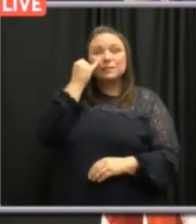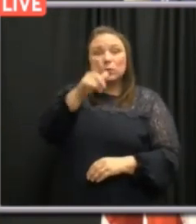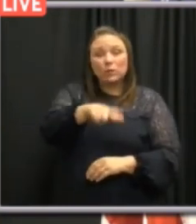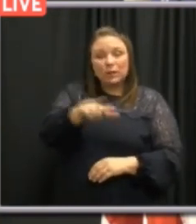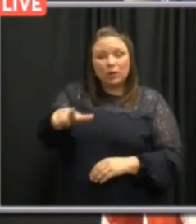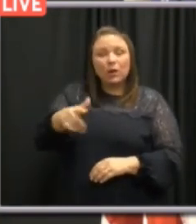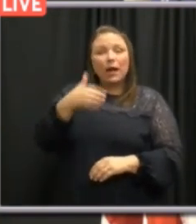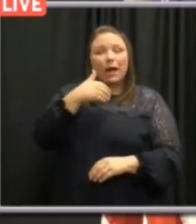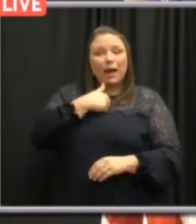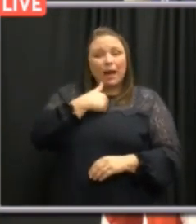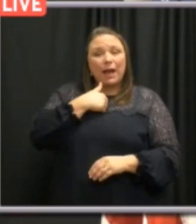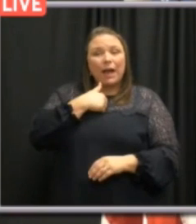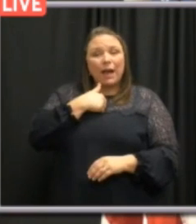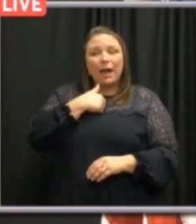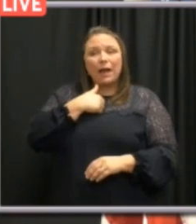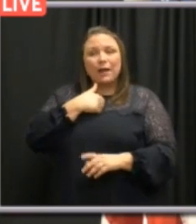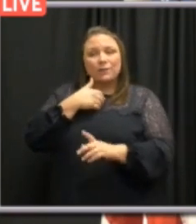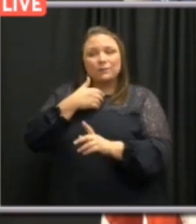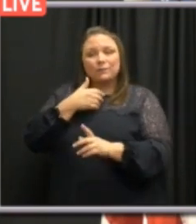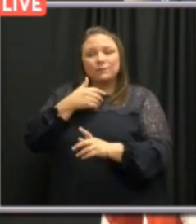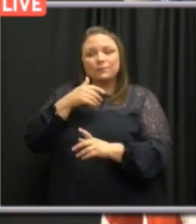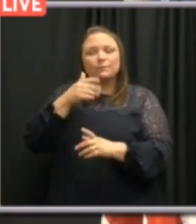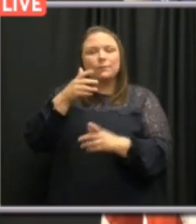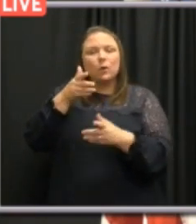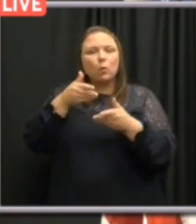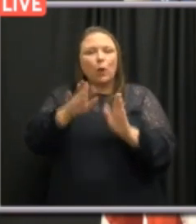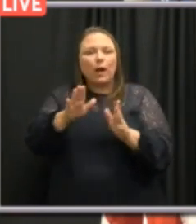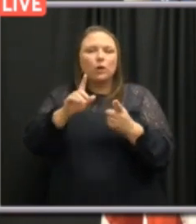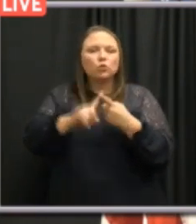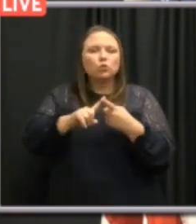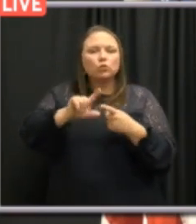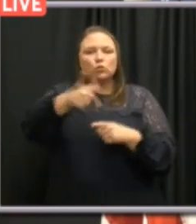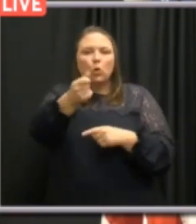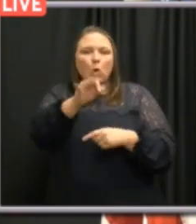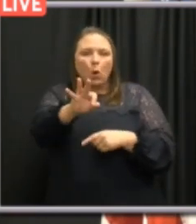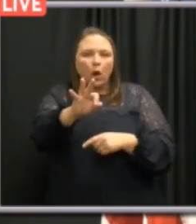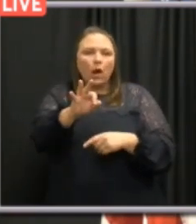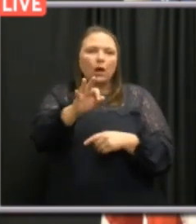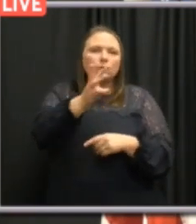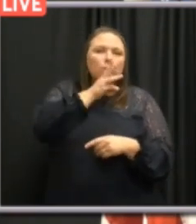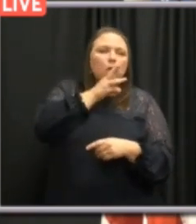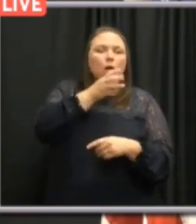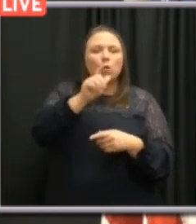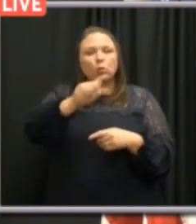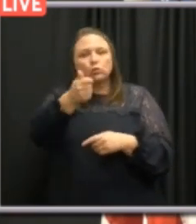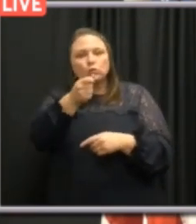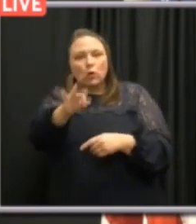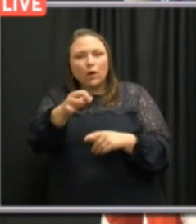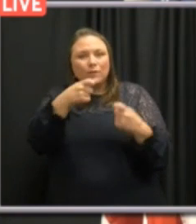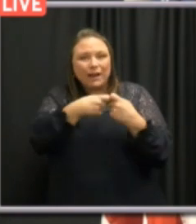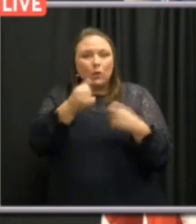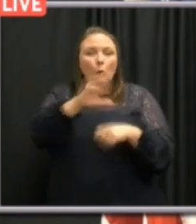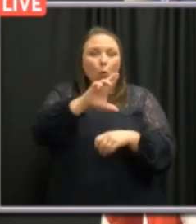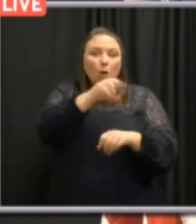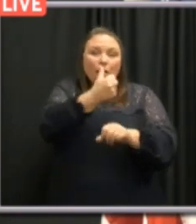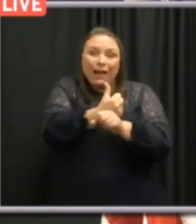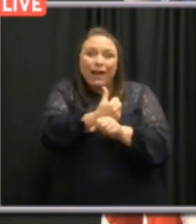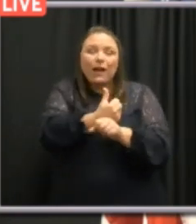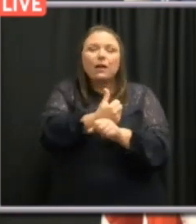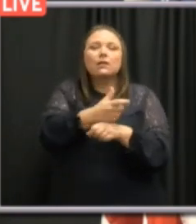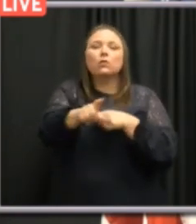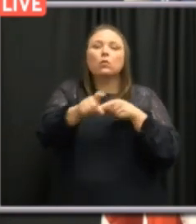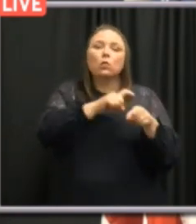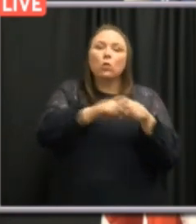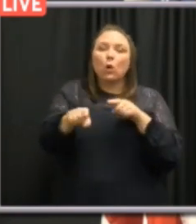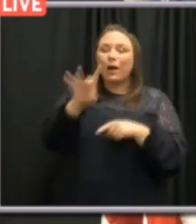uses self-help measures to evict you, like turning off utilities or changing your locks, or if you just need legal advice, please